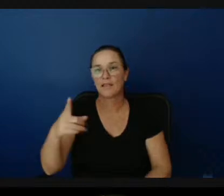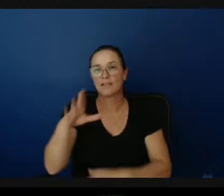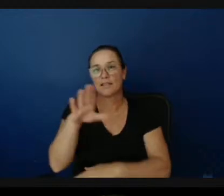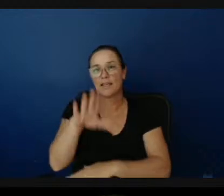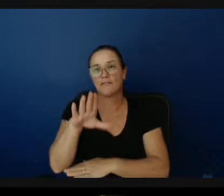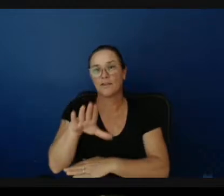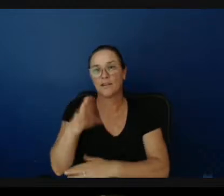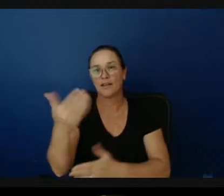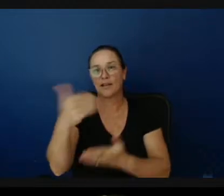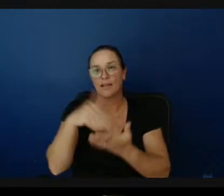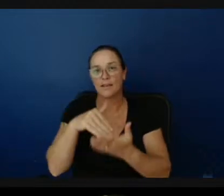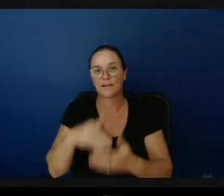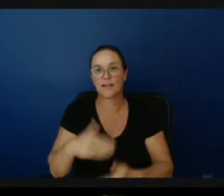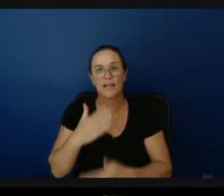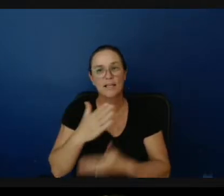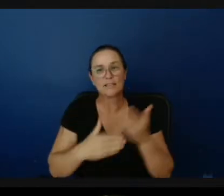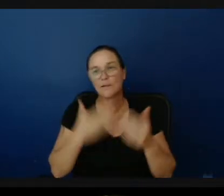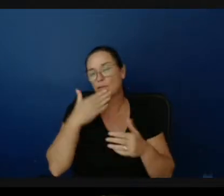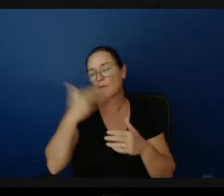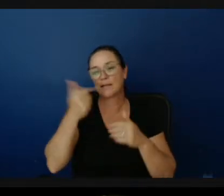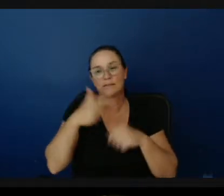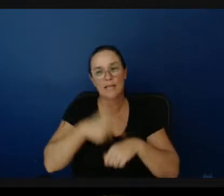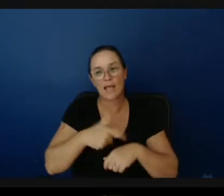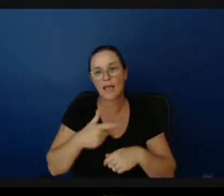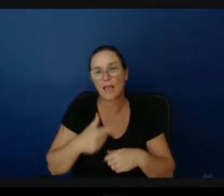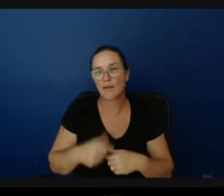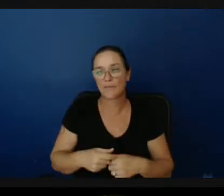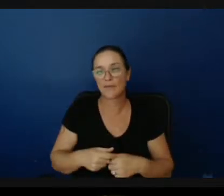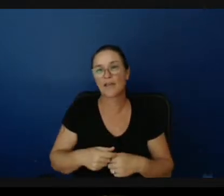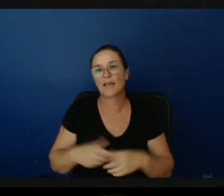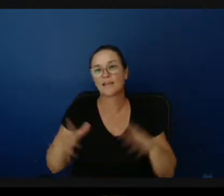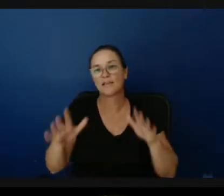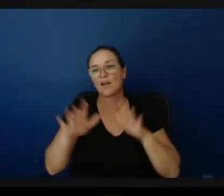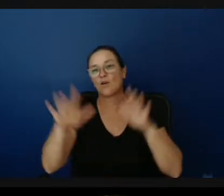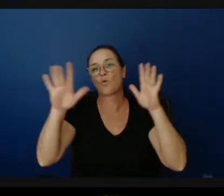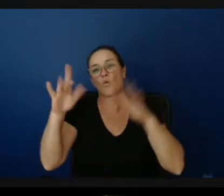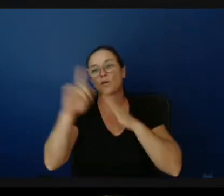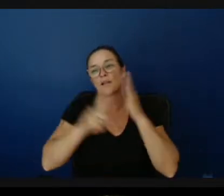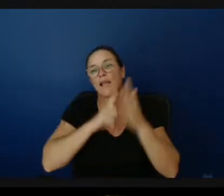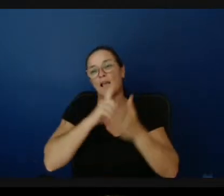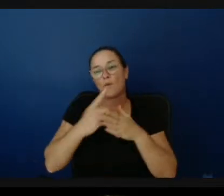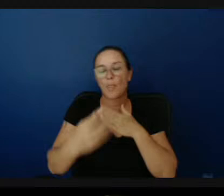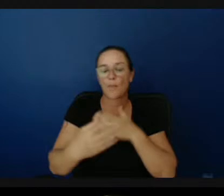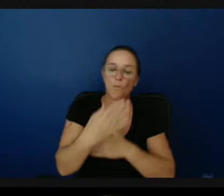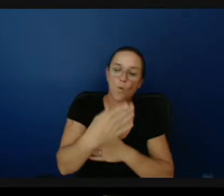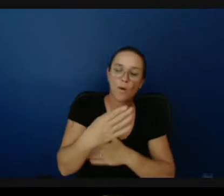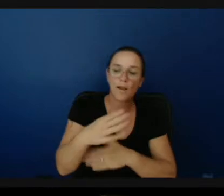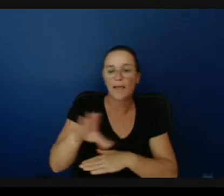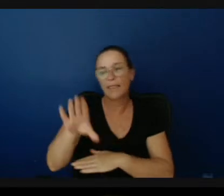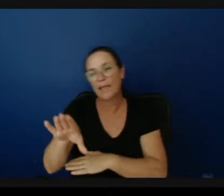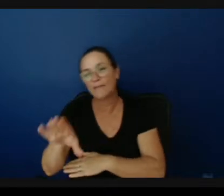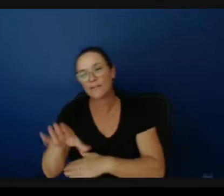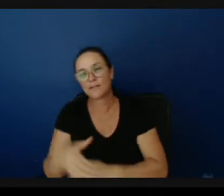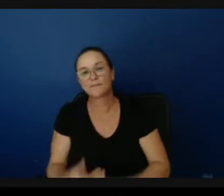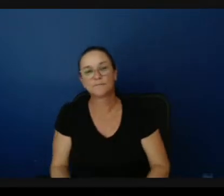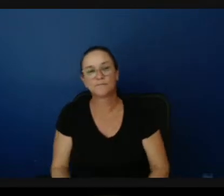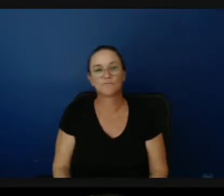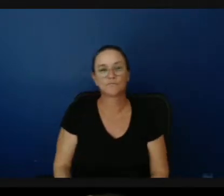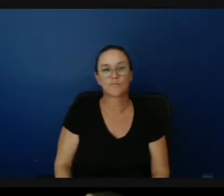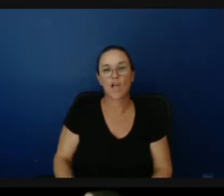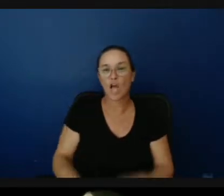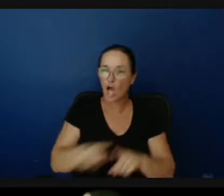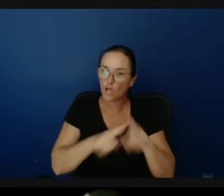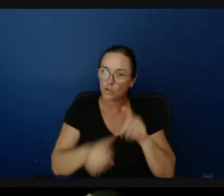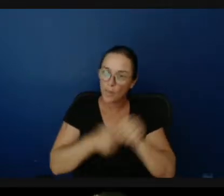again. Some of the best times you can be out there is golden hour and blue hour, in the morning and the evening. But those are also the most